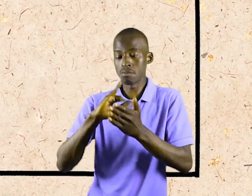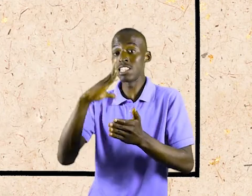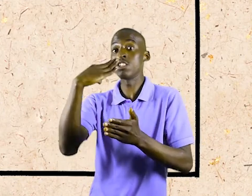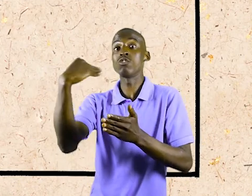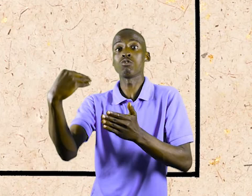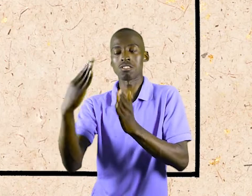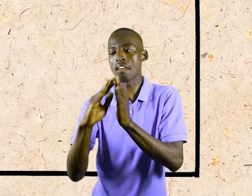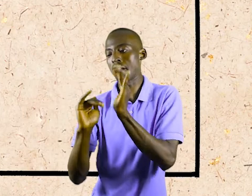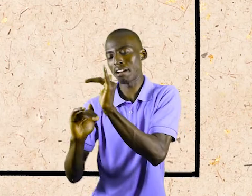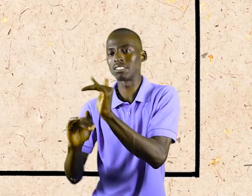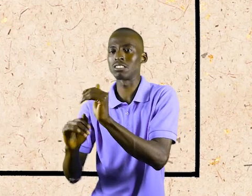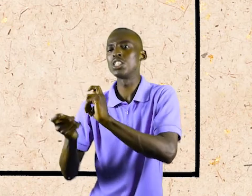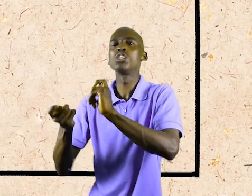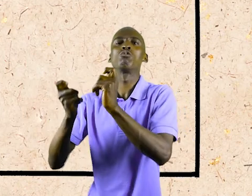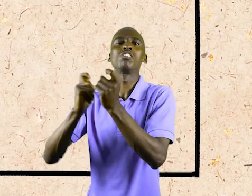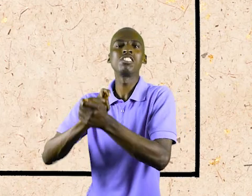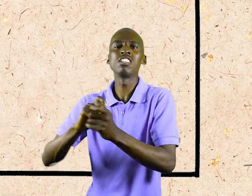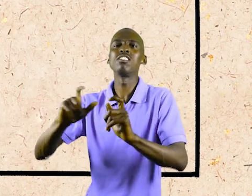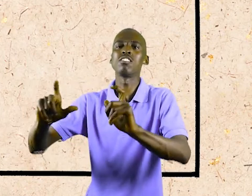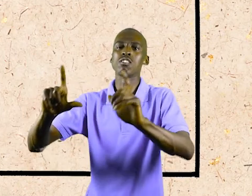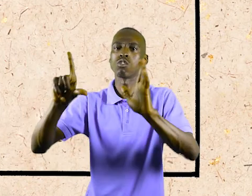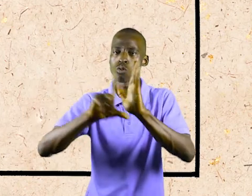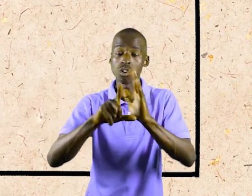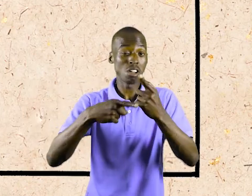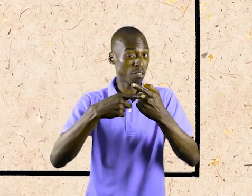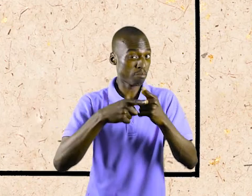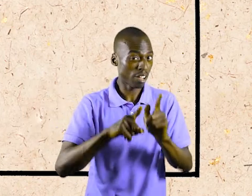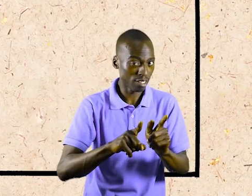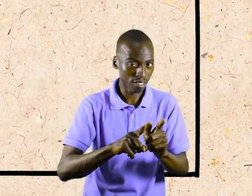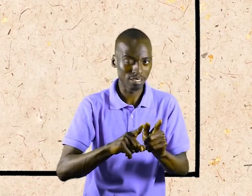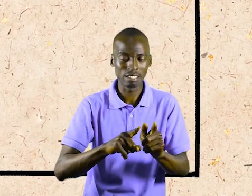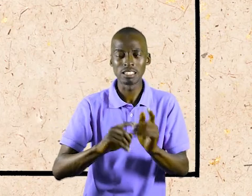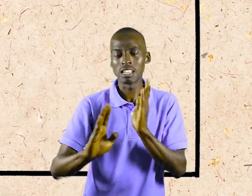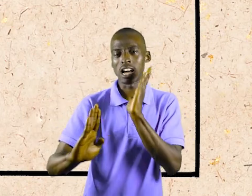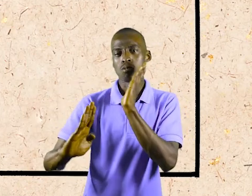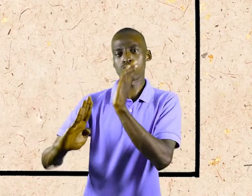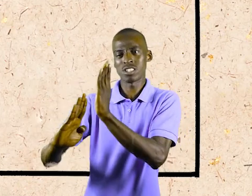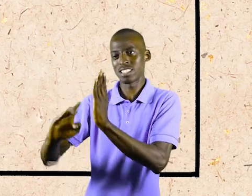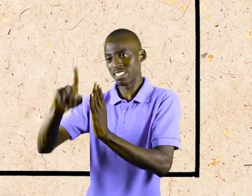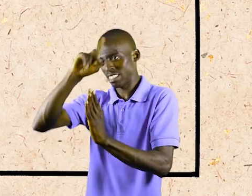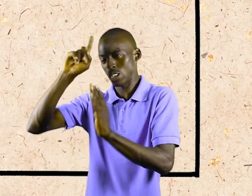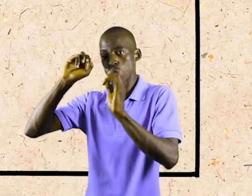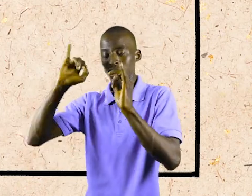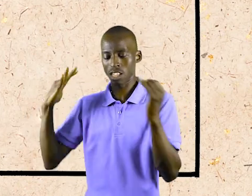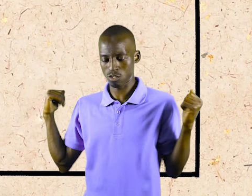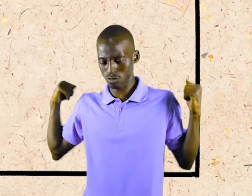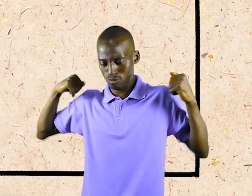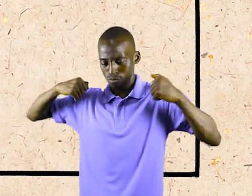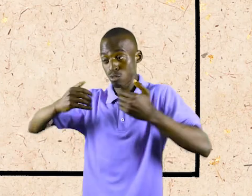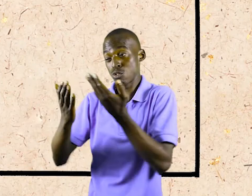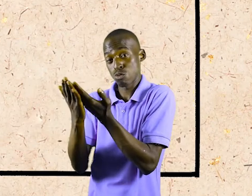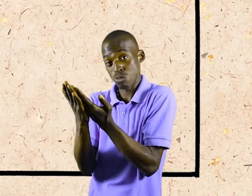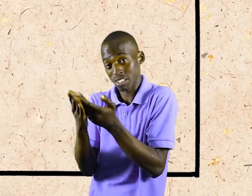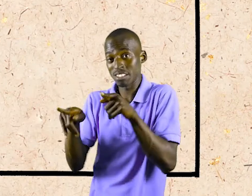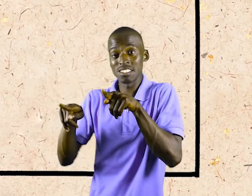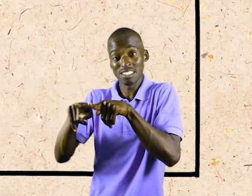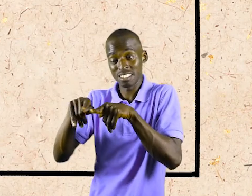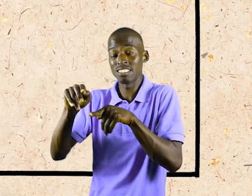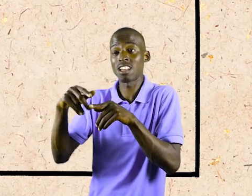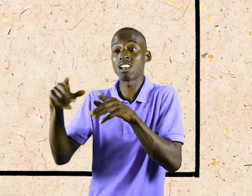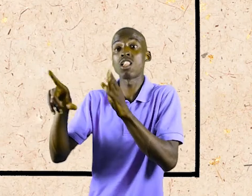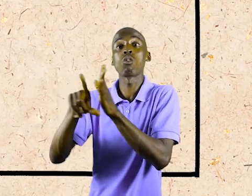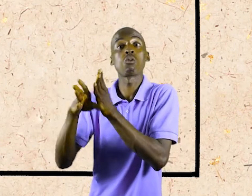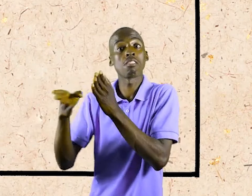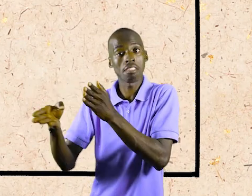and ask him to reverse the decree. But approaching the king without a royal request is, according to Persian